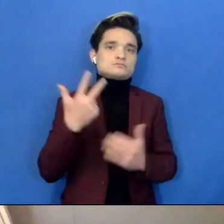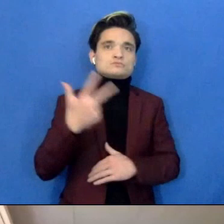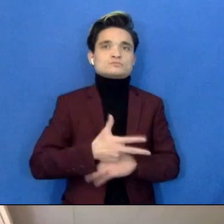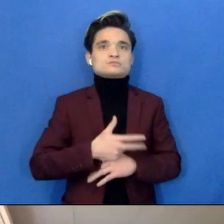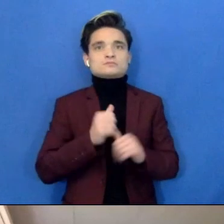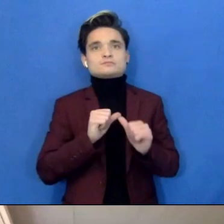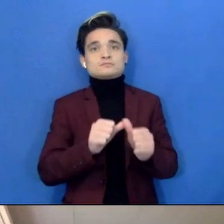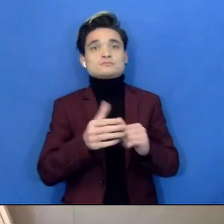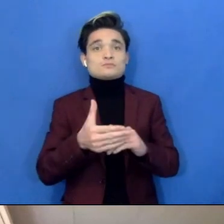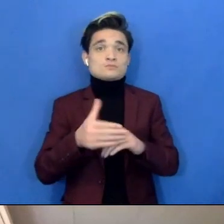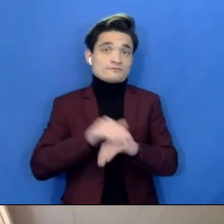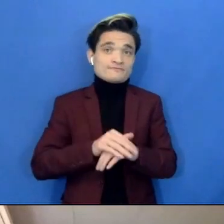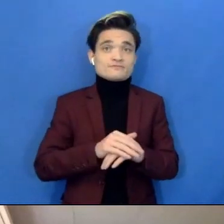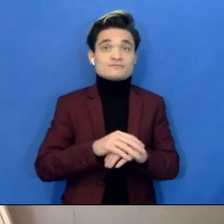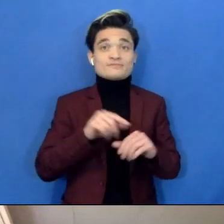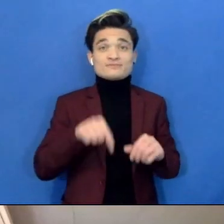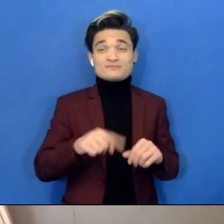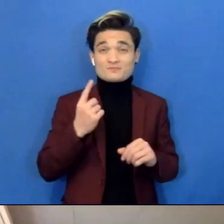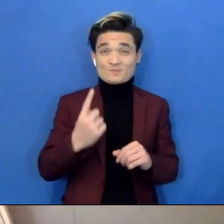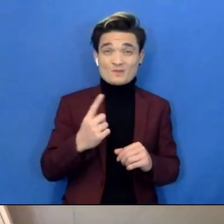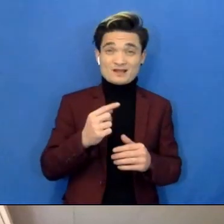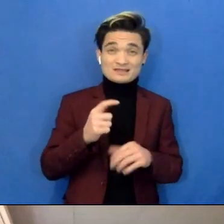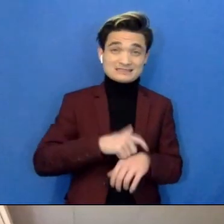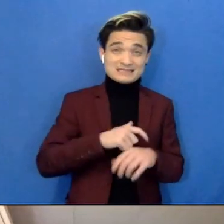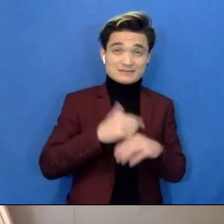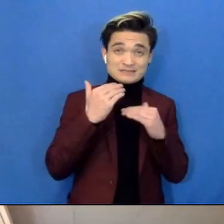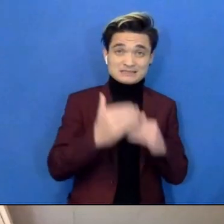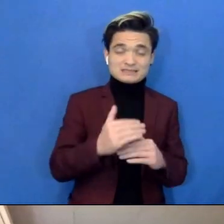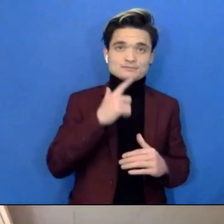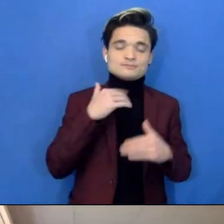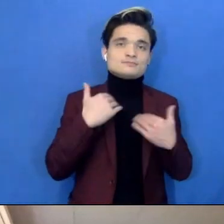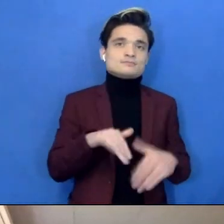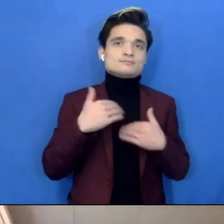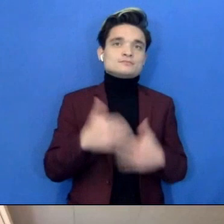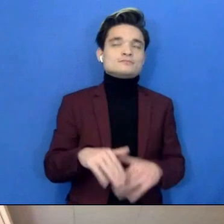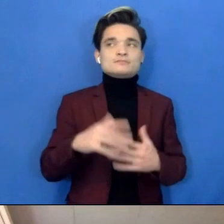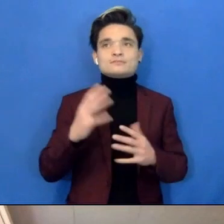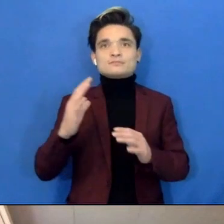difficult to sort of focus. Based on what Daniela said,